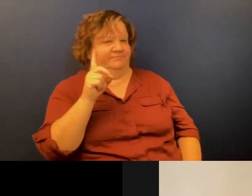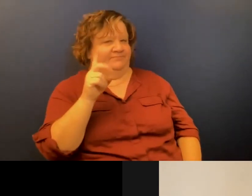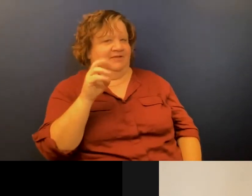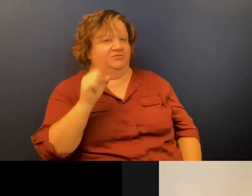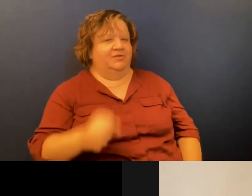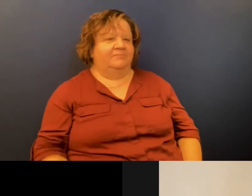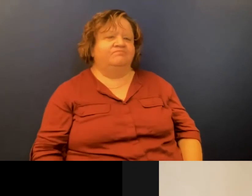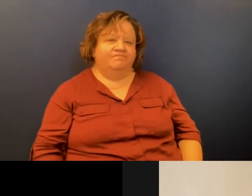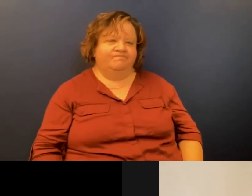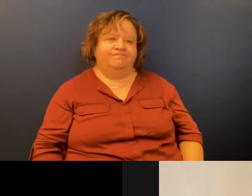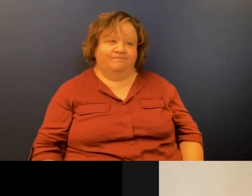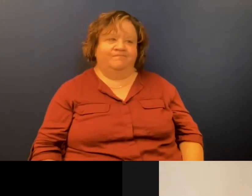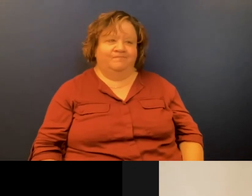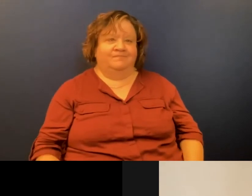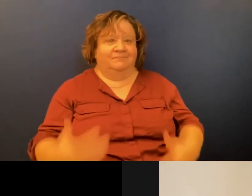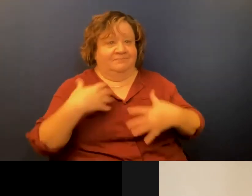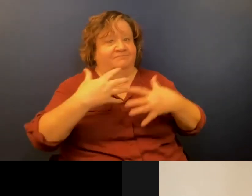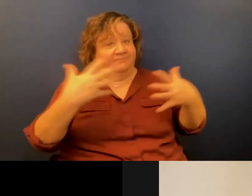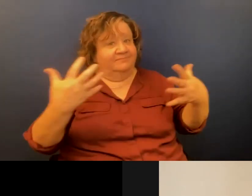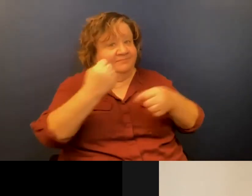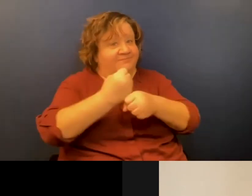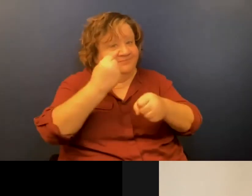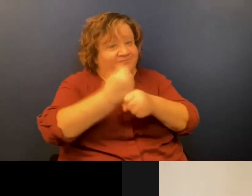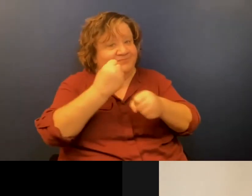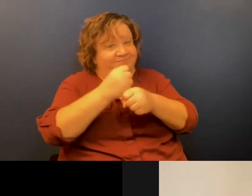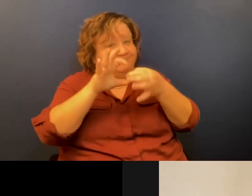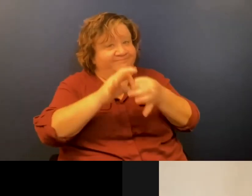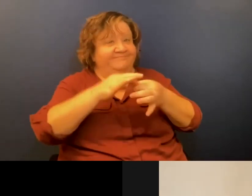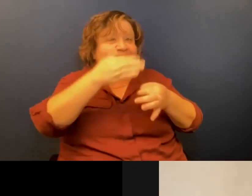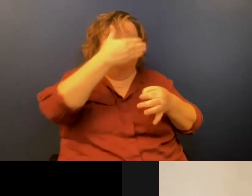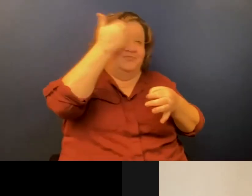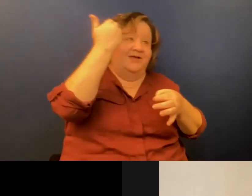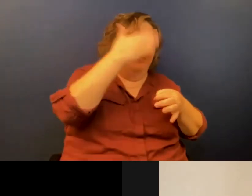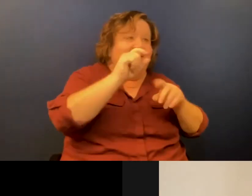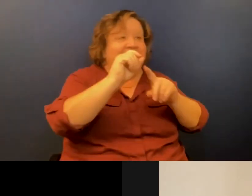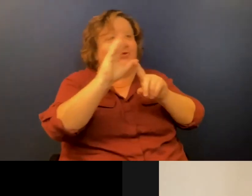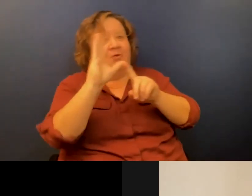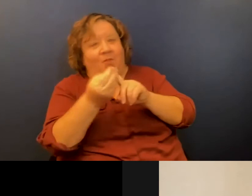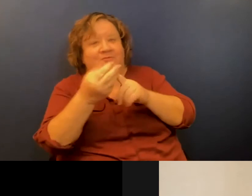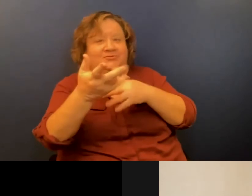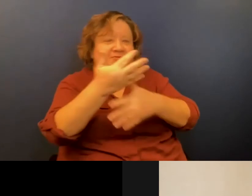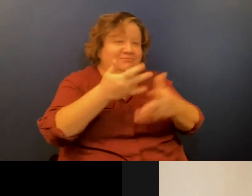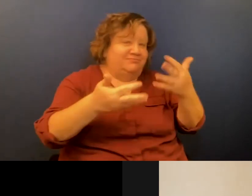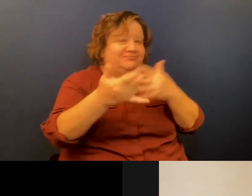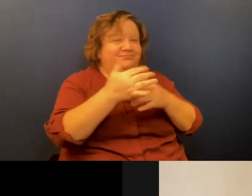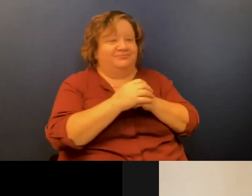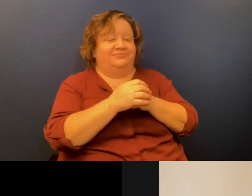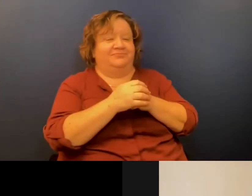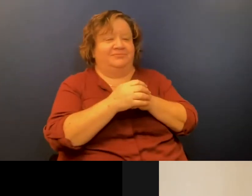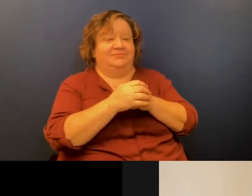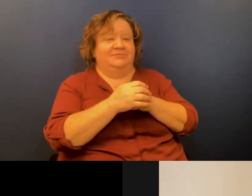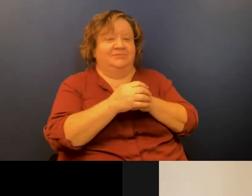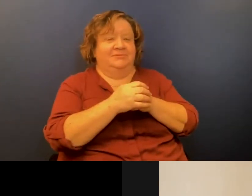Something which is very important, as the convention summits like this informs people, inform and make them